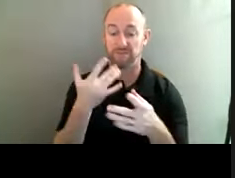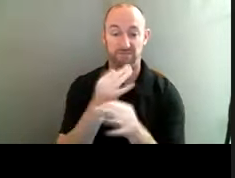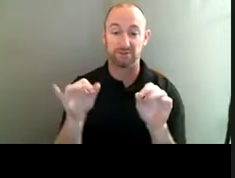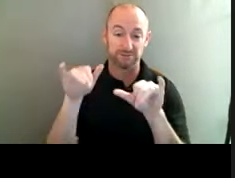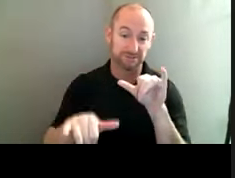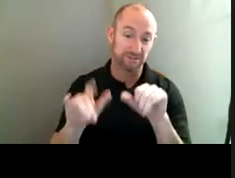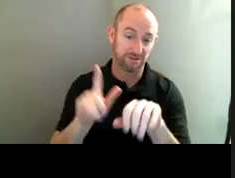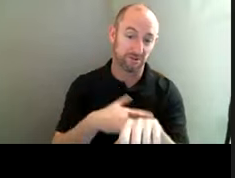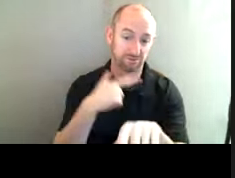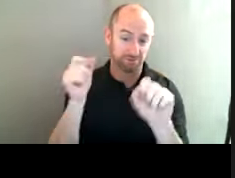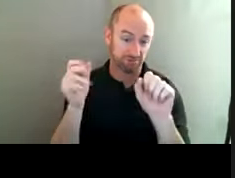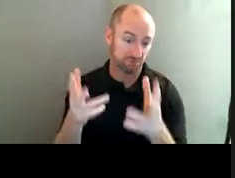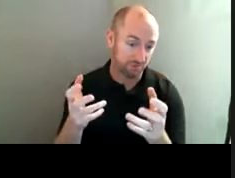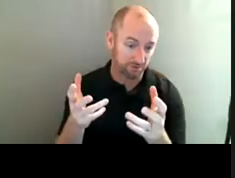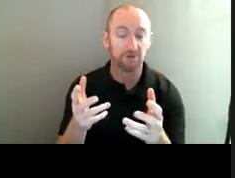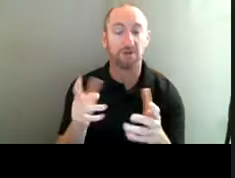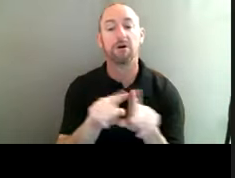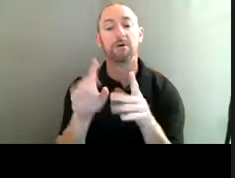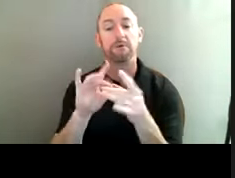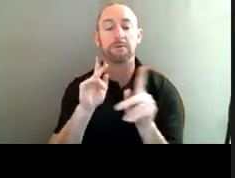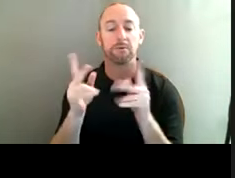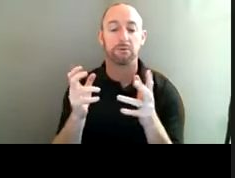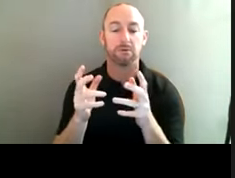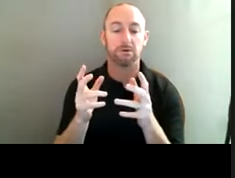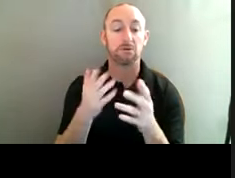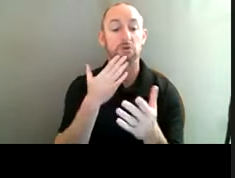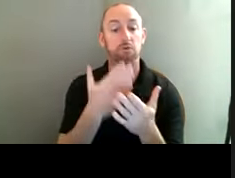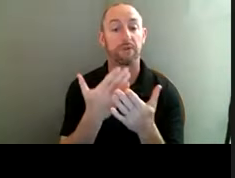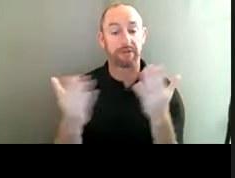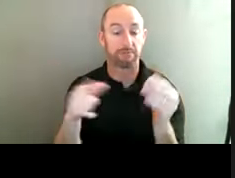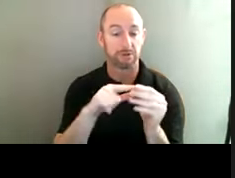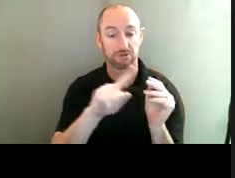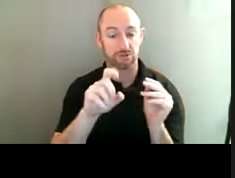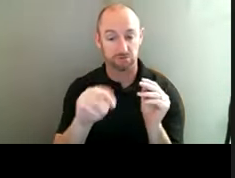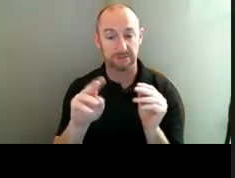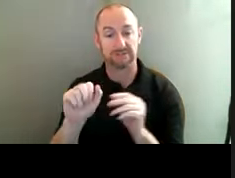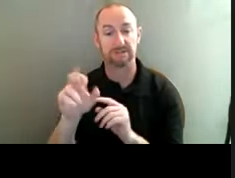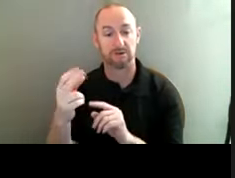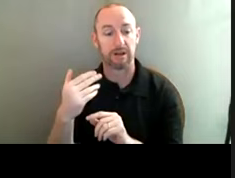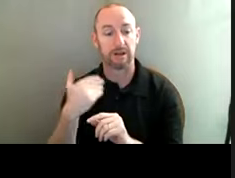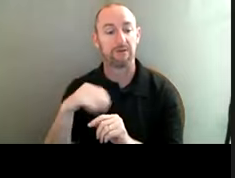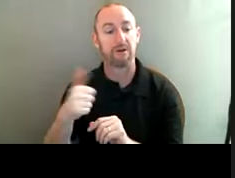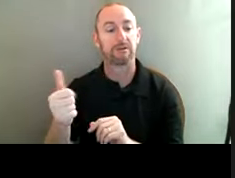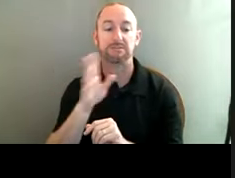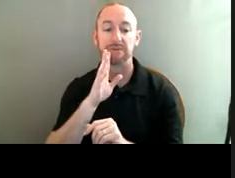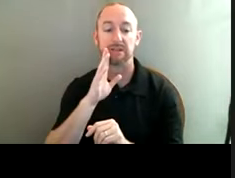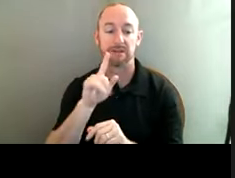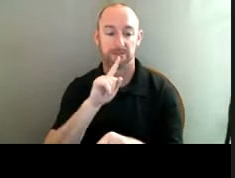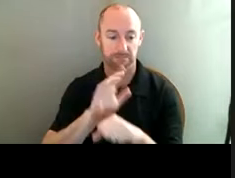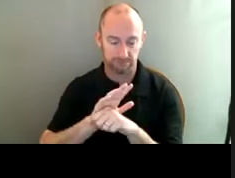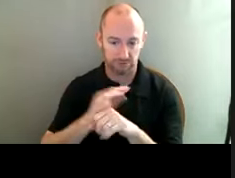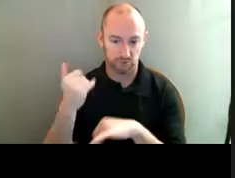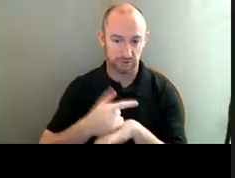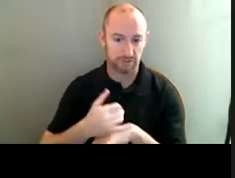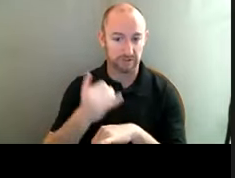you'd like. I do want to mention, people, one of the good things about Zoom is that Sarah actually had another speaking commitment today. And if it weren't